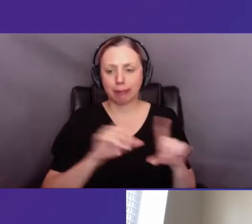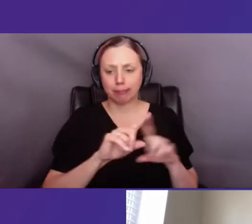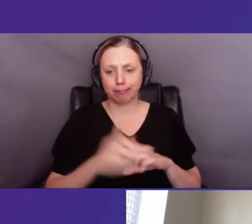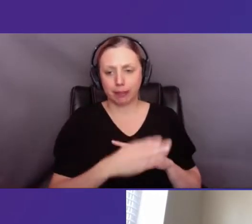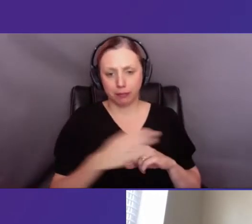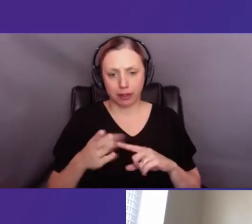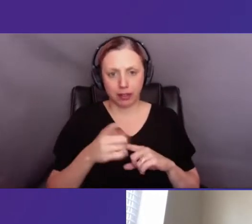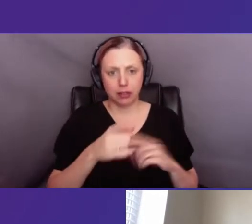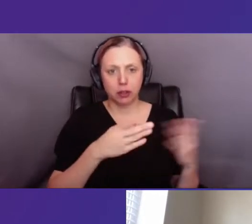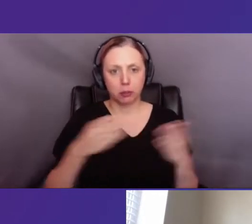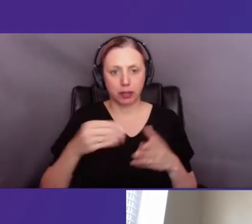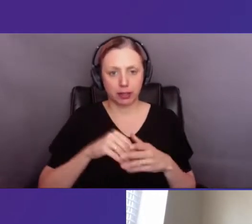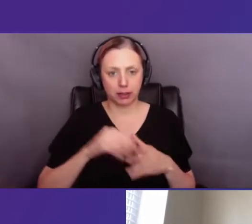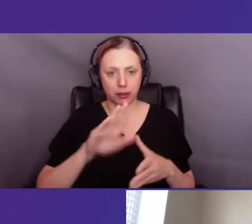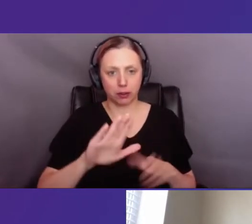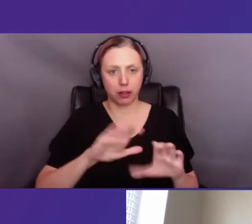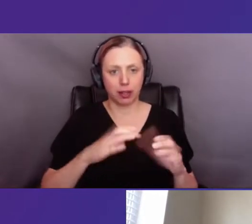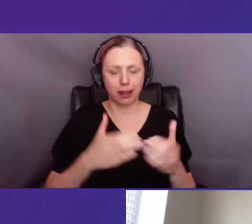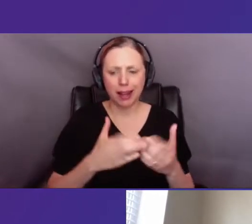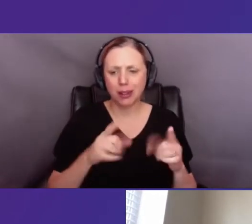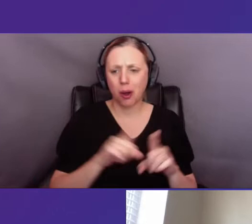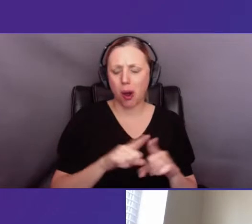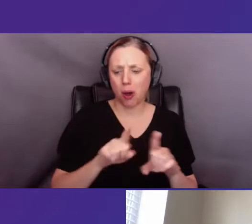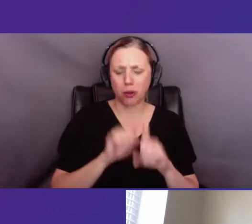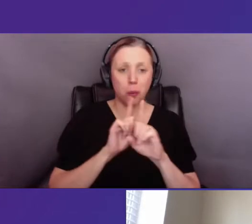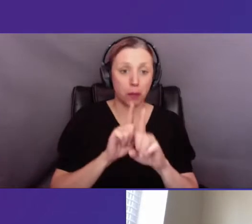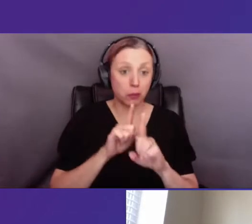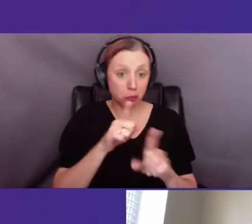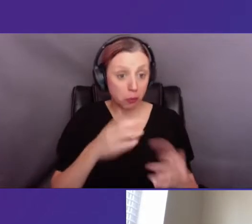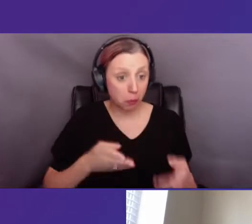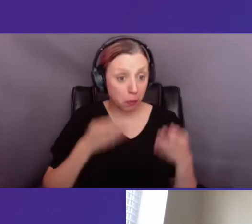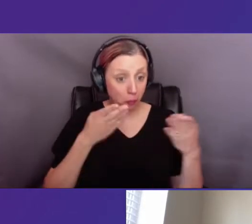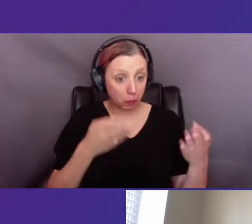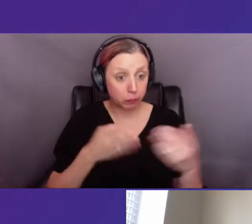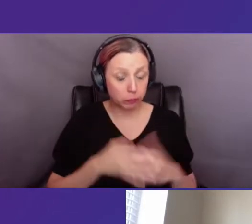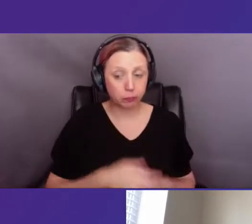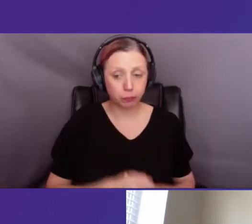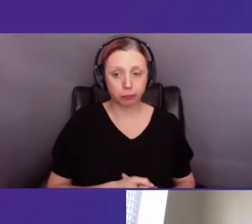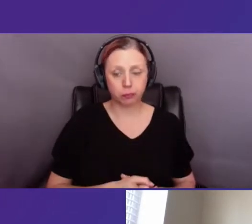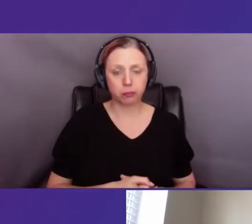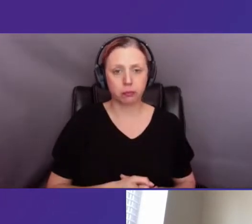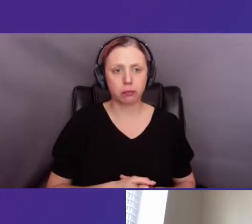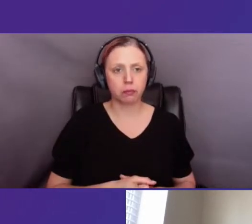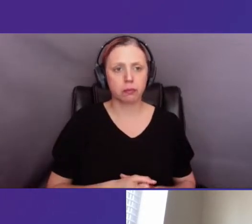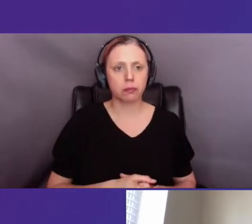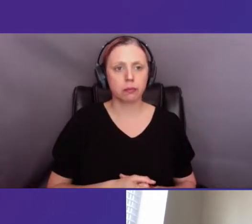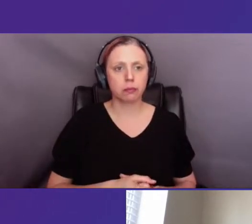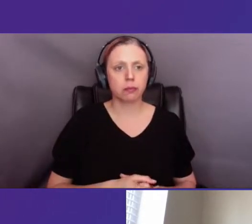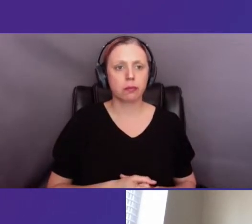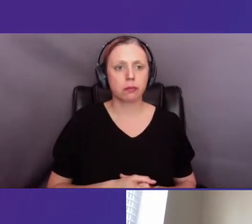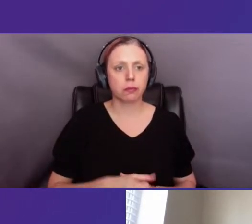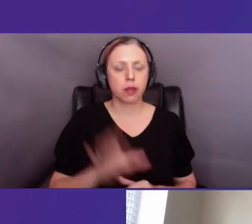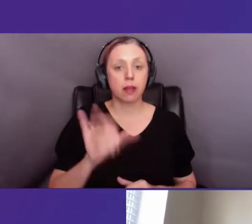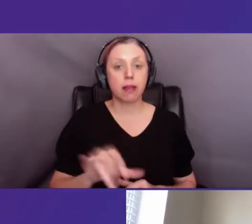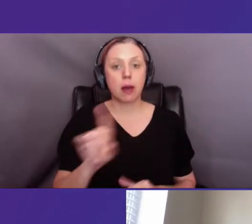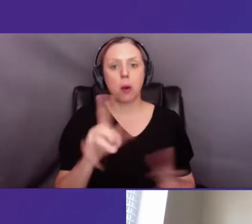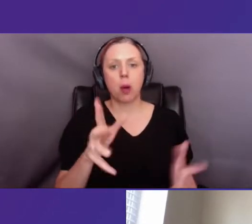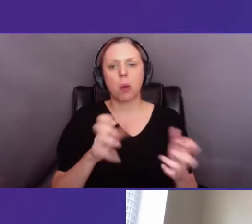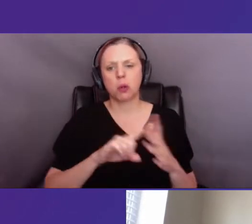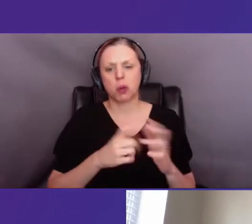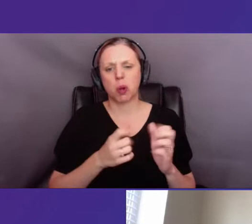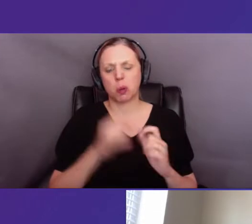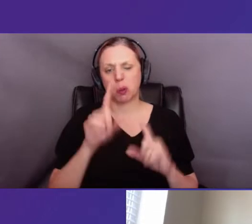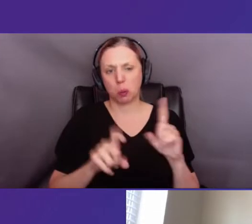into your classes and the mentorship that you're offering. So that's kind of where I wanted to start with our